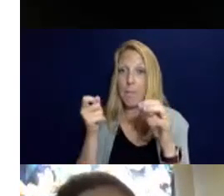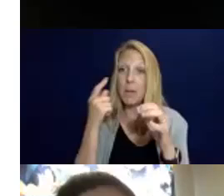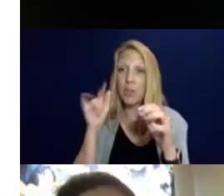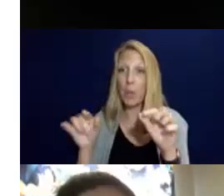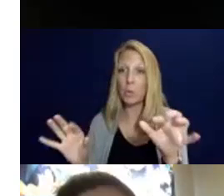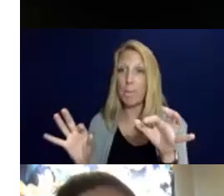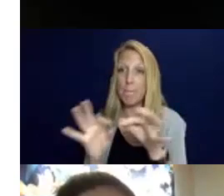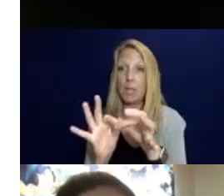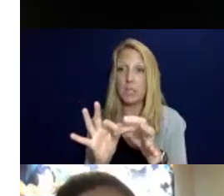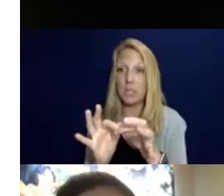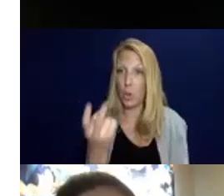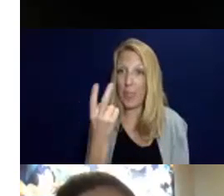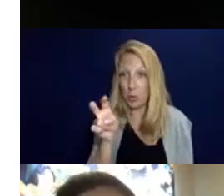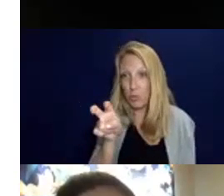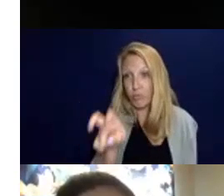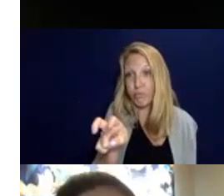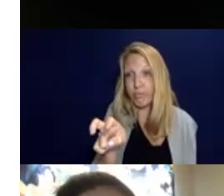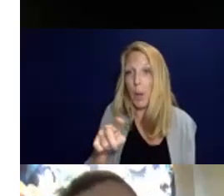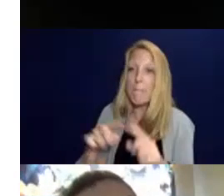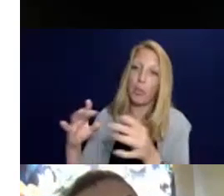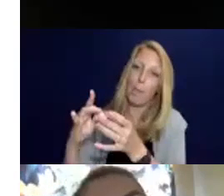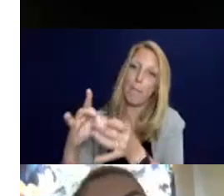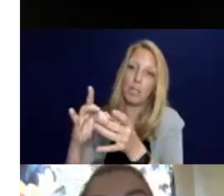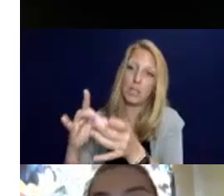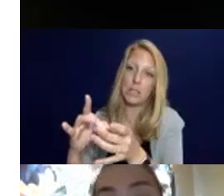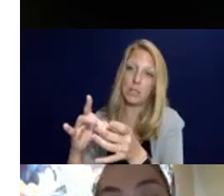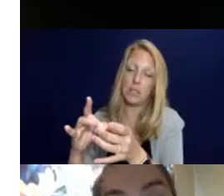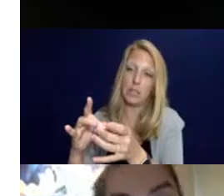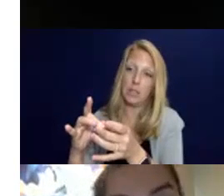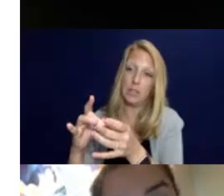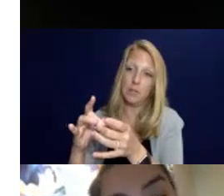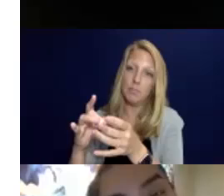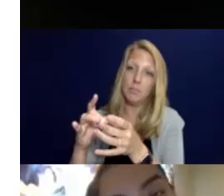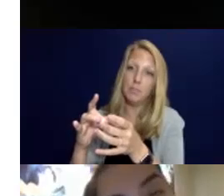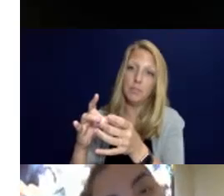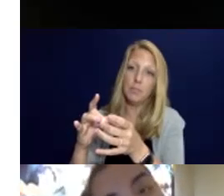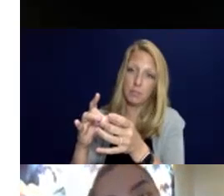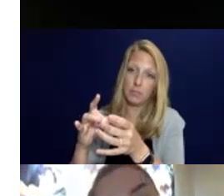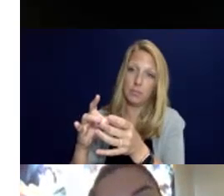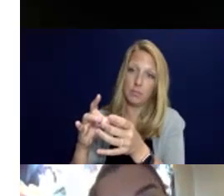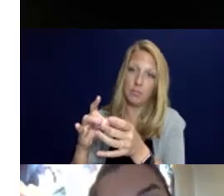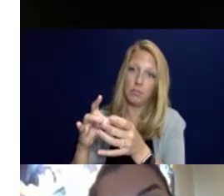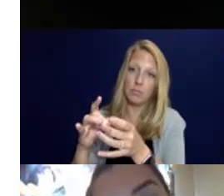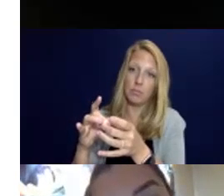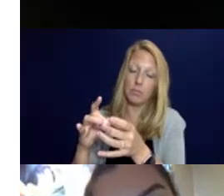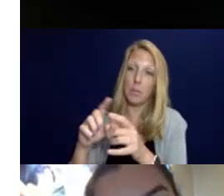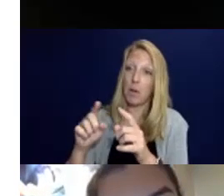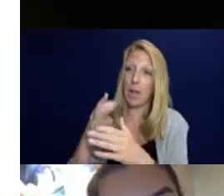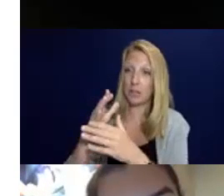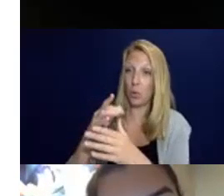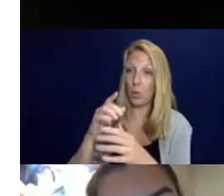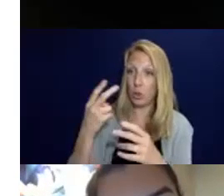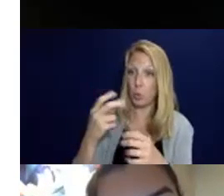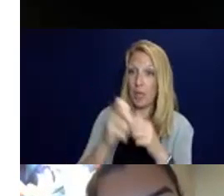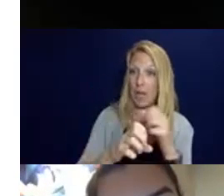pair. They are bonded. Two moieties, in this case A and B, are bonded together and they're sharing those two